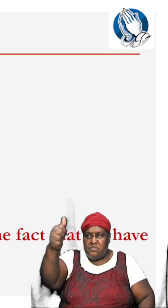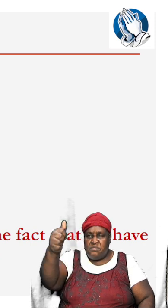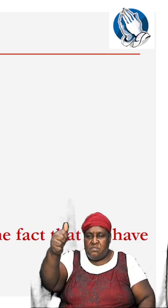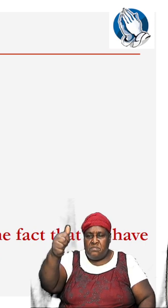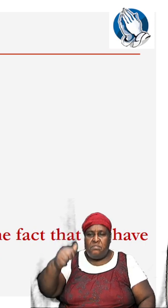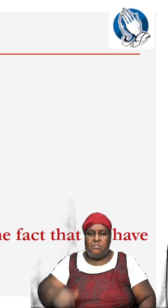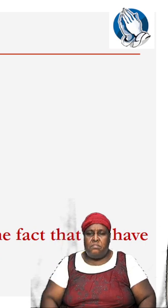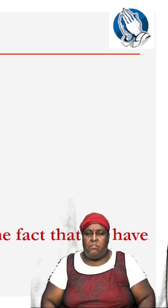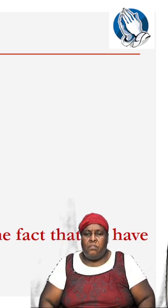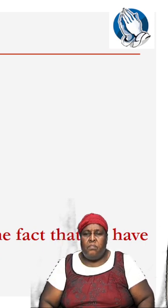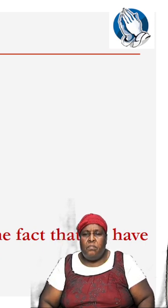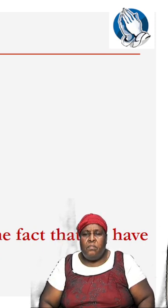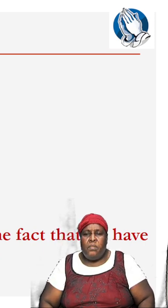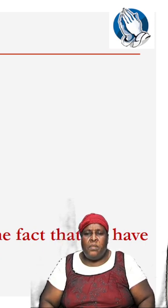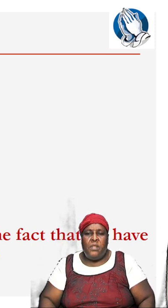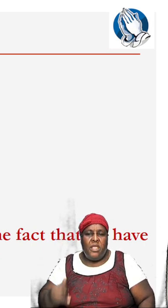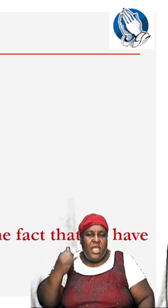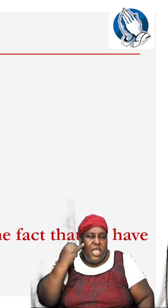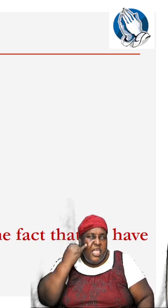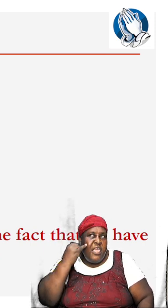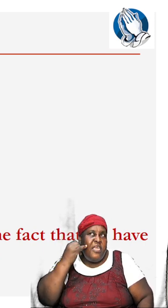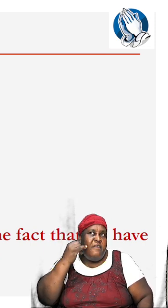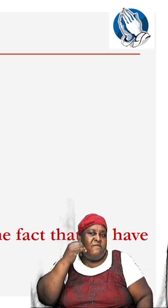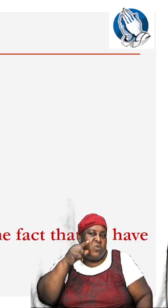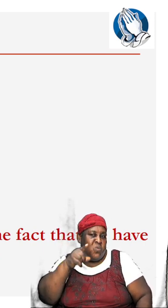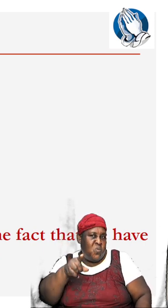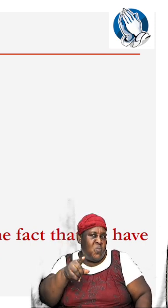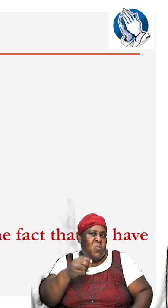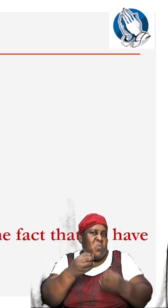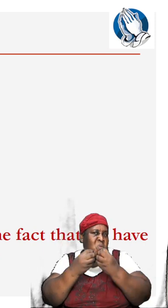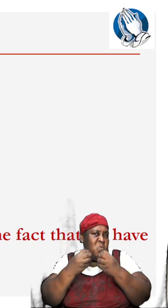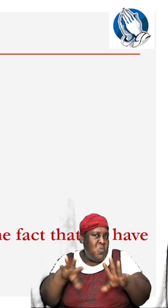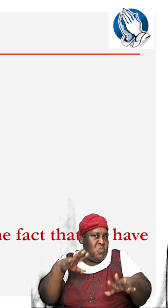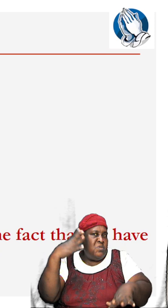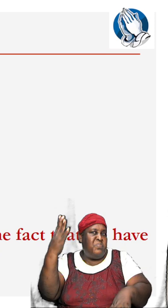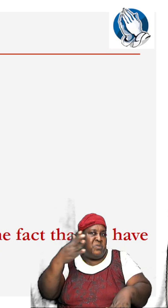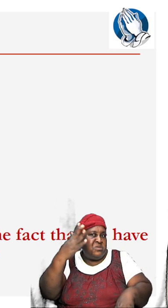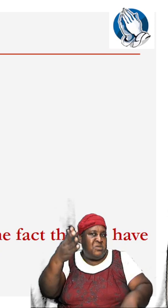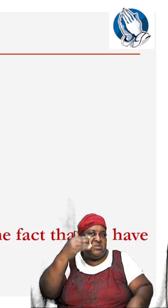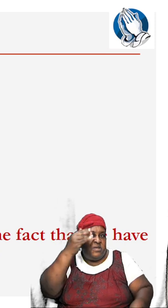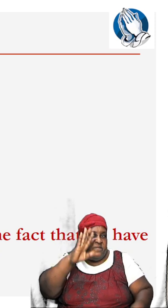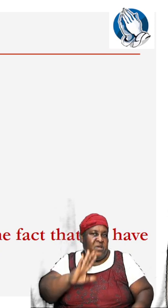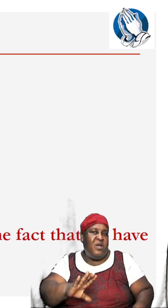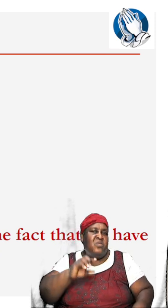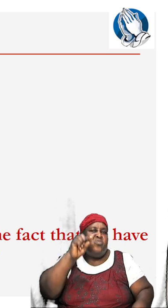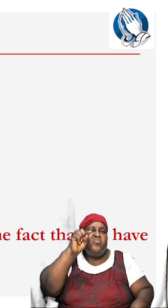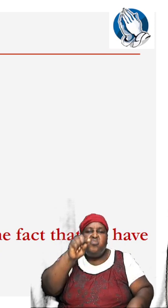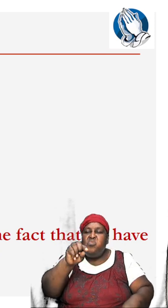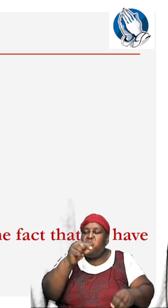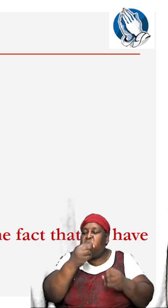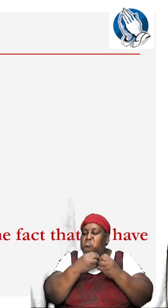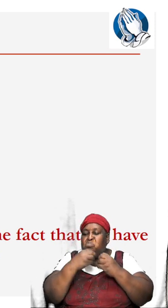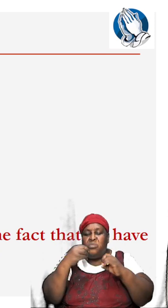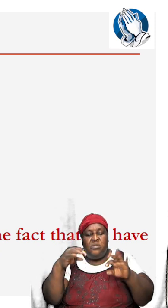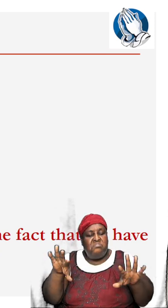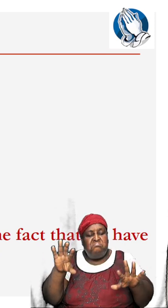say it again. If you lose the presence of God, you lose everything.